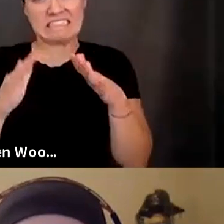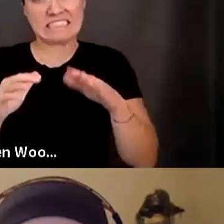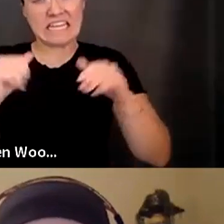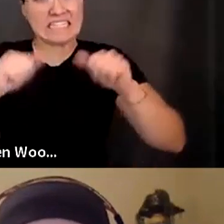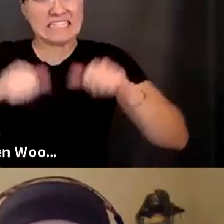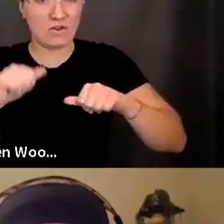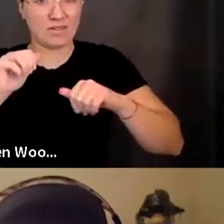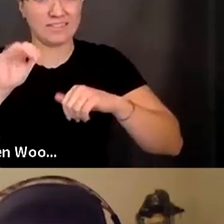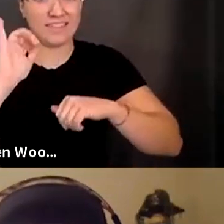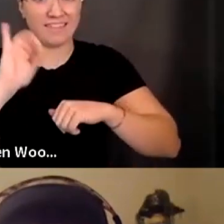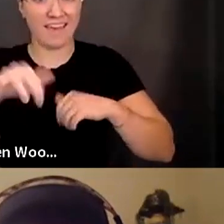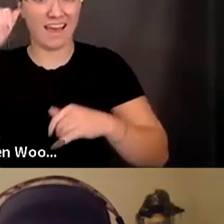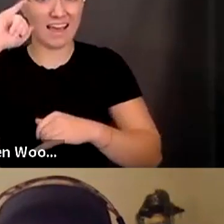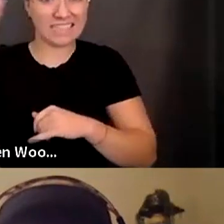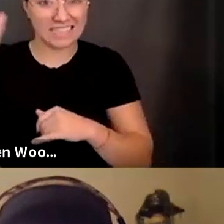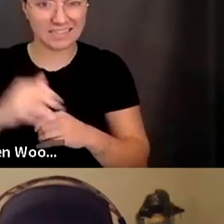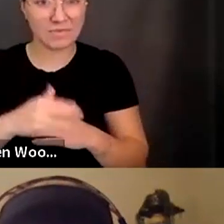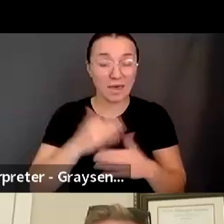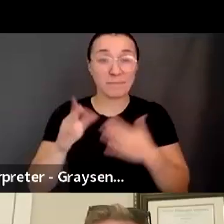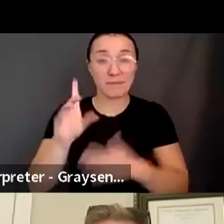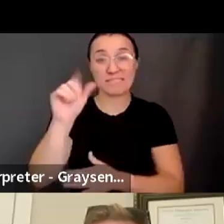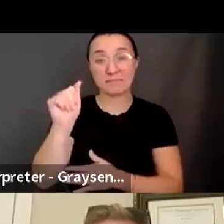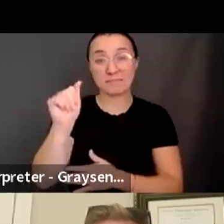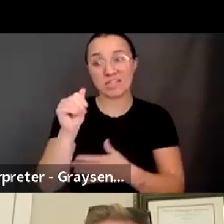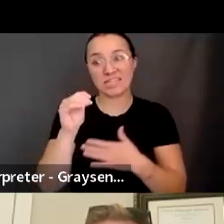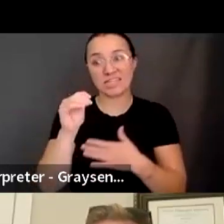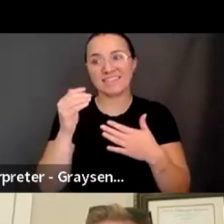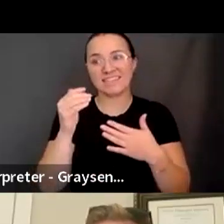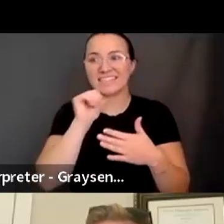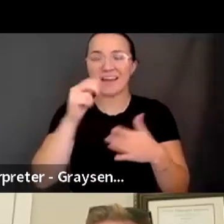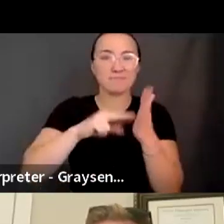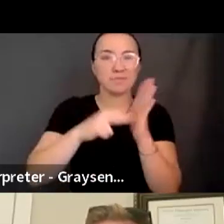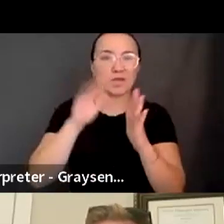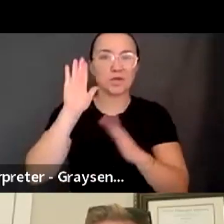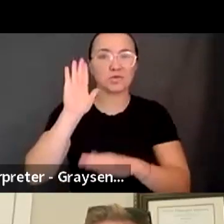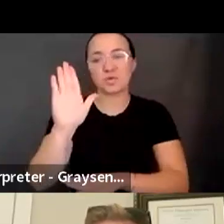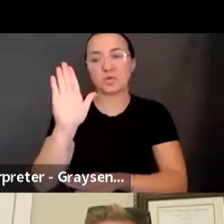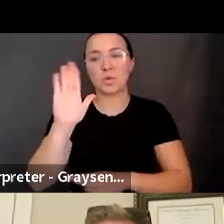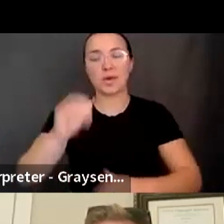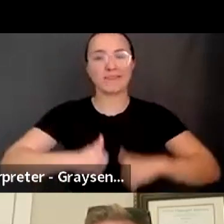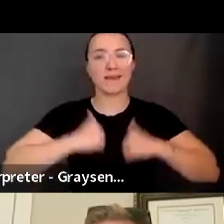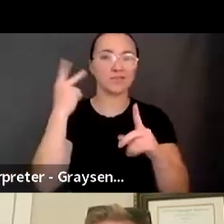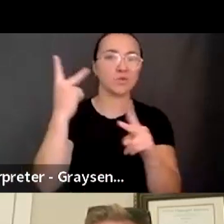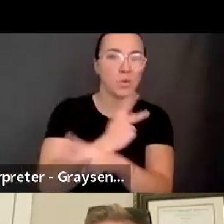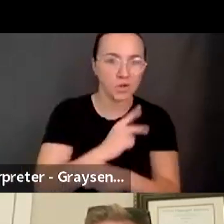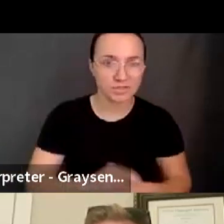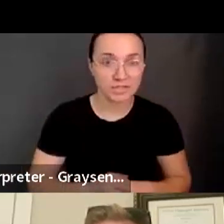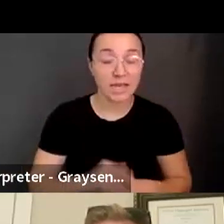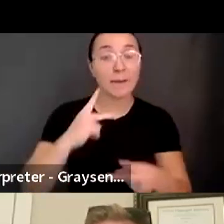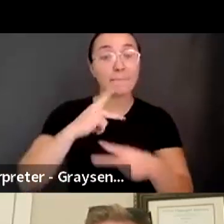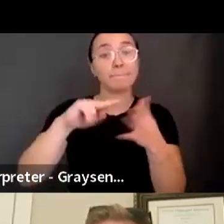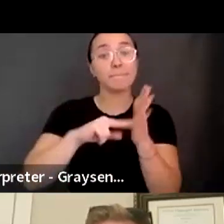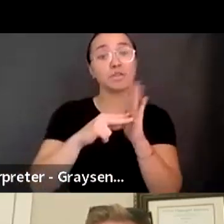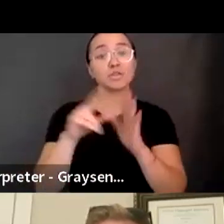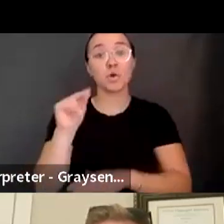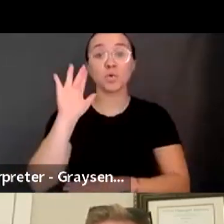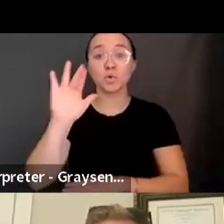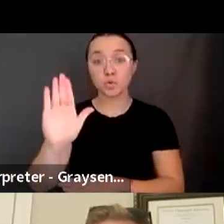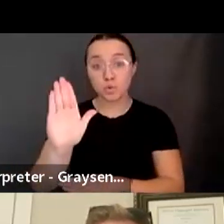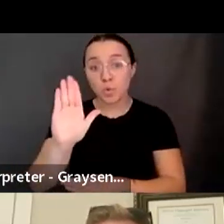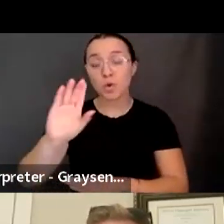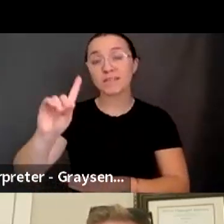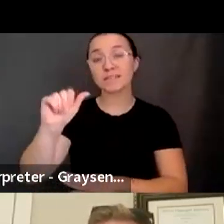necessarily makes your life go worse. What they argue instead is, no, your disability is simply a different kind of body and